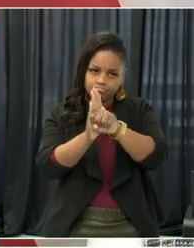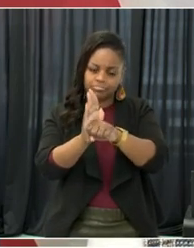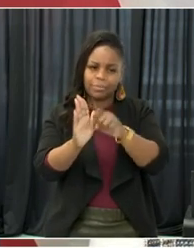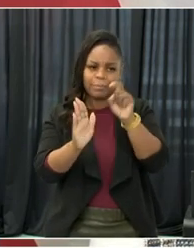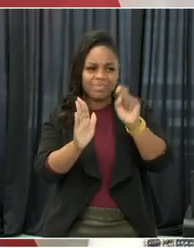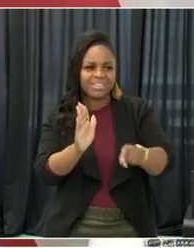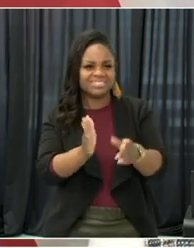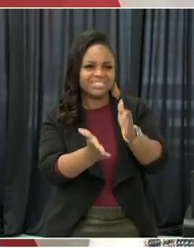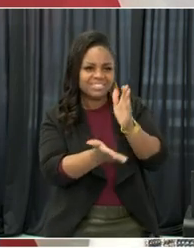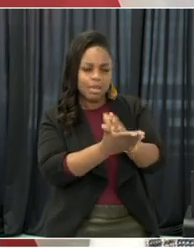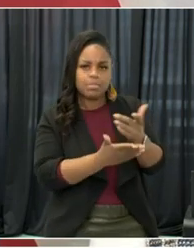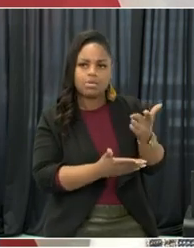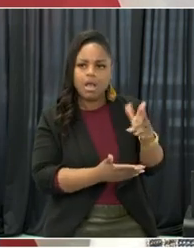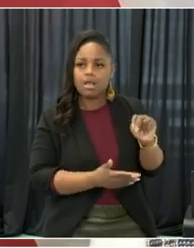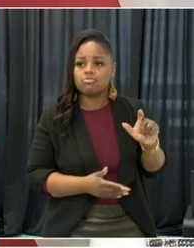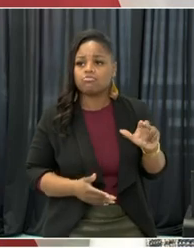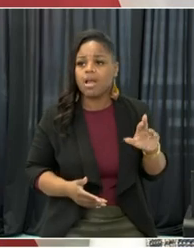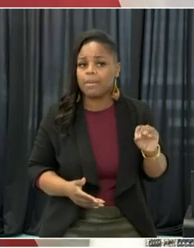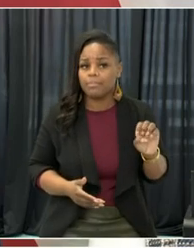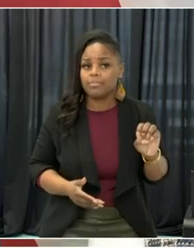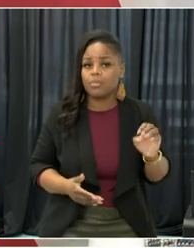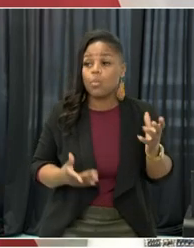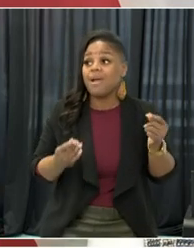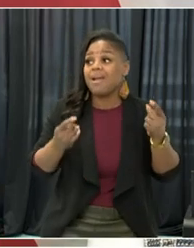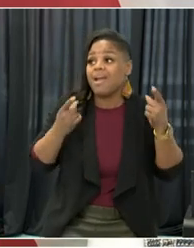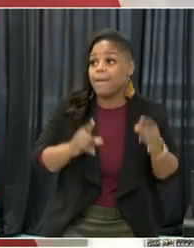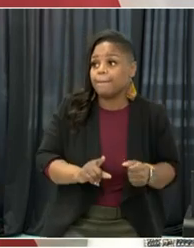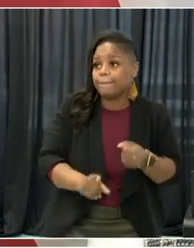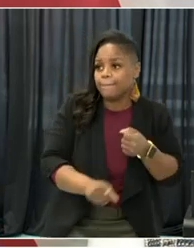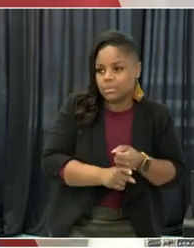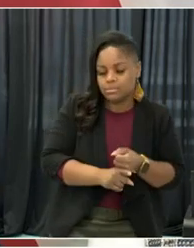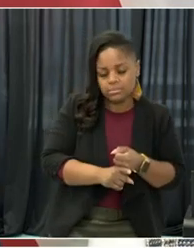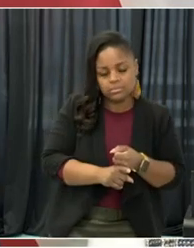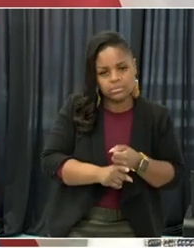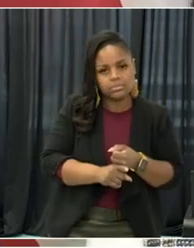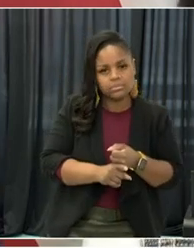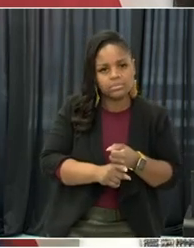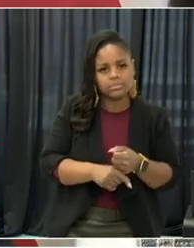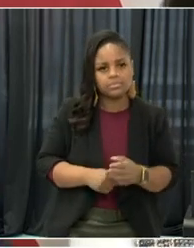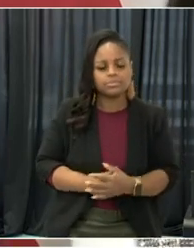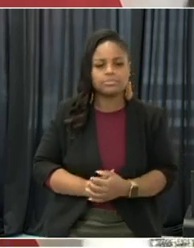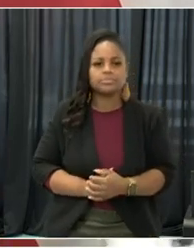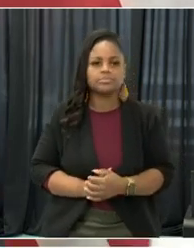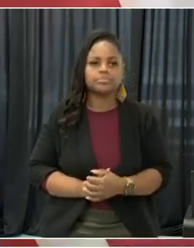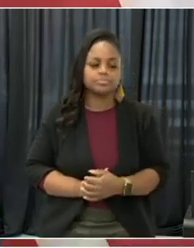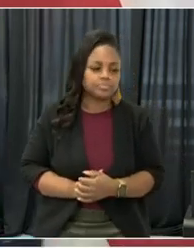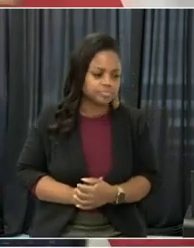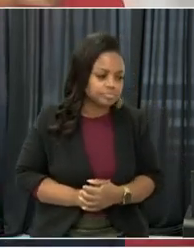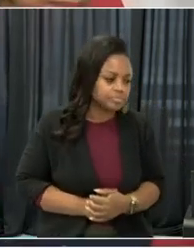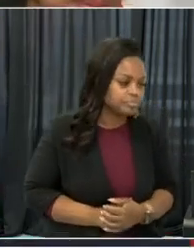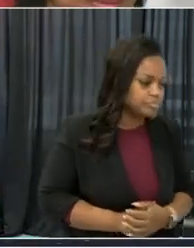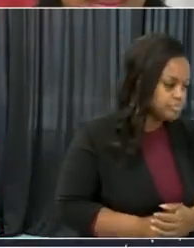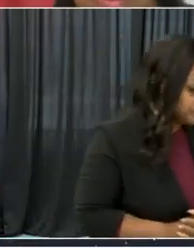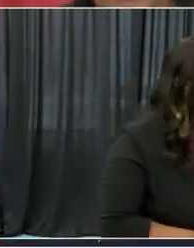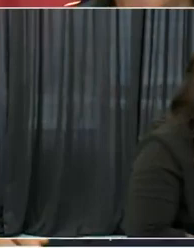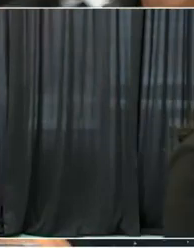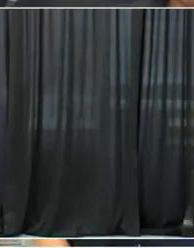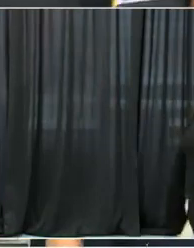of those guns is used in a shooting or homicide. Chief, do you want anything about guns?